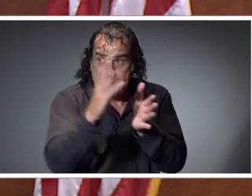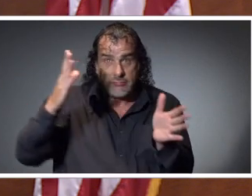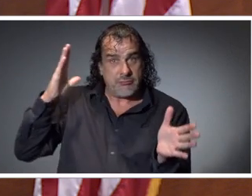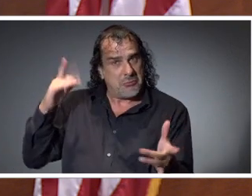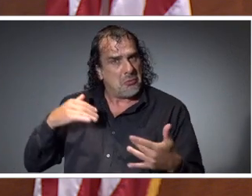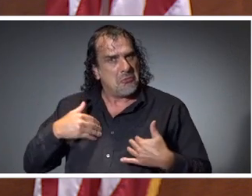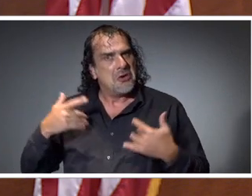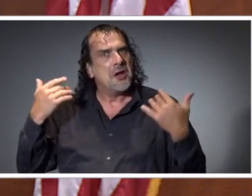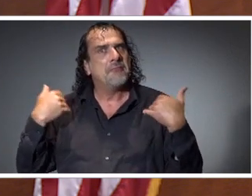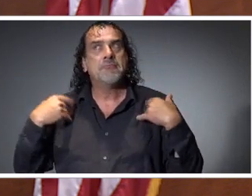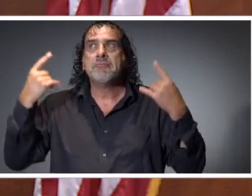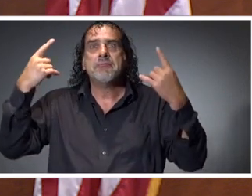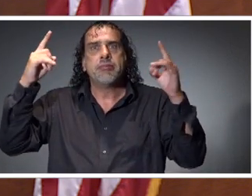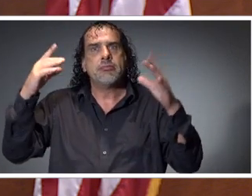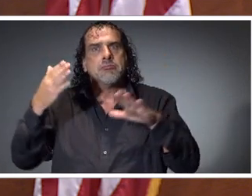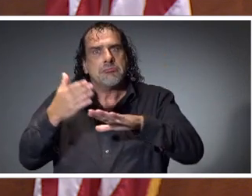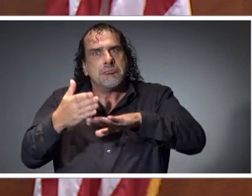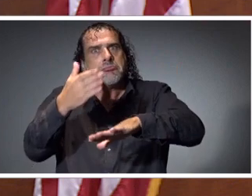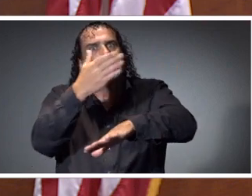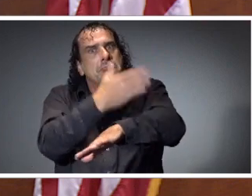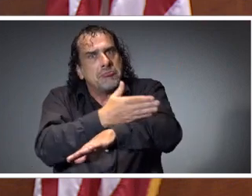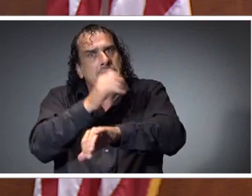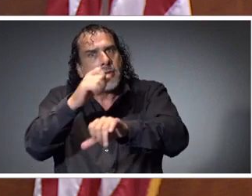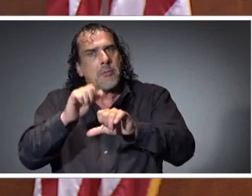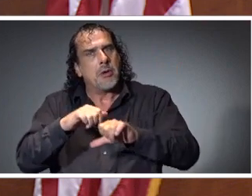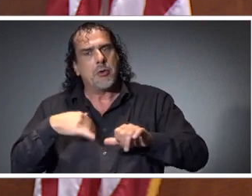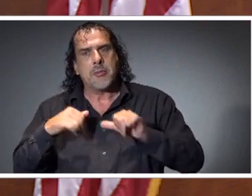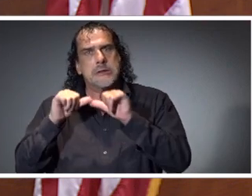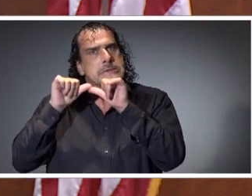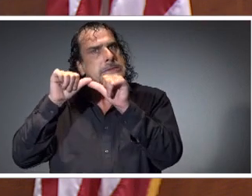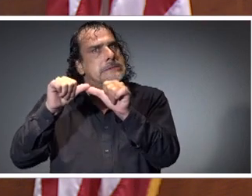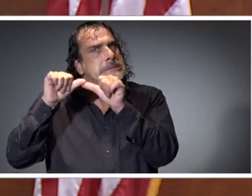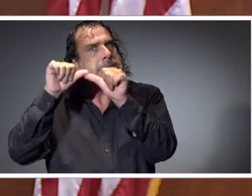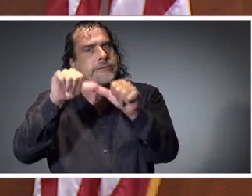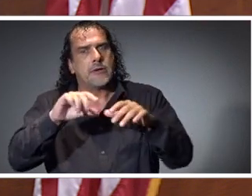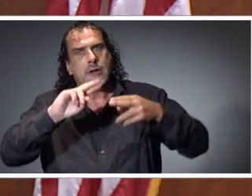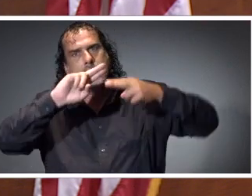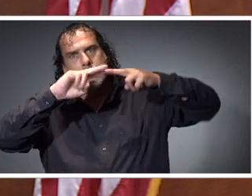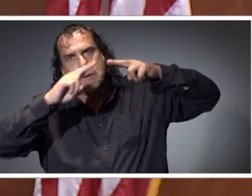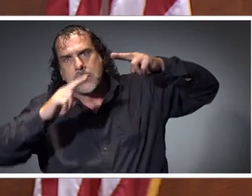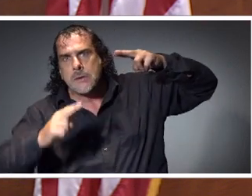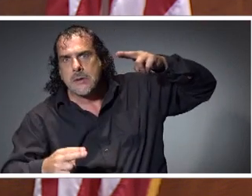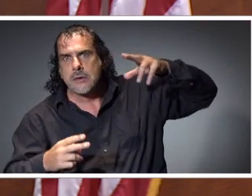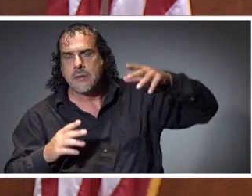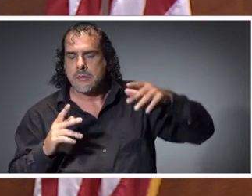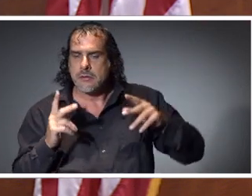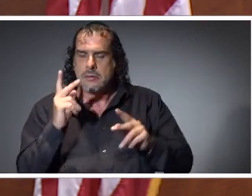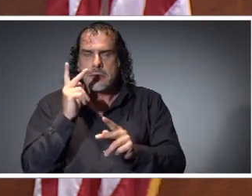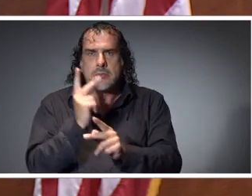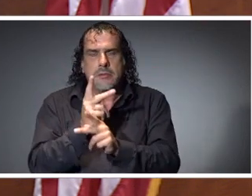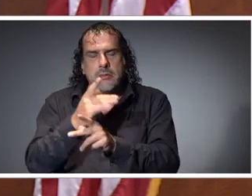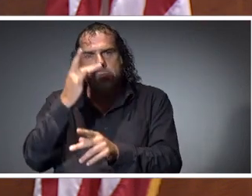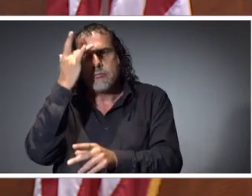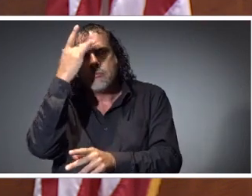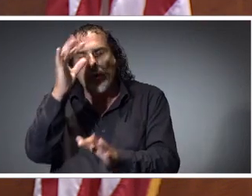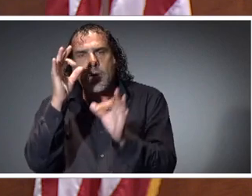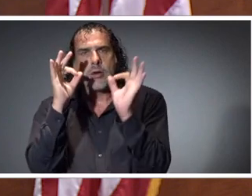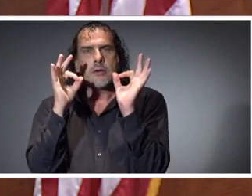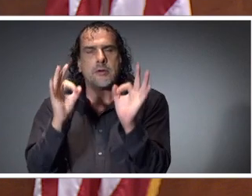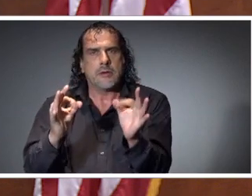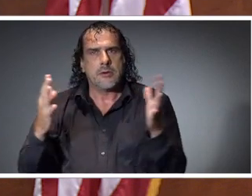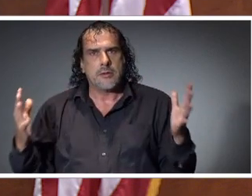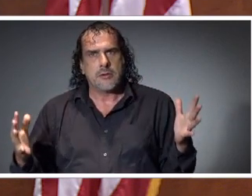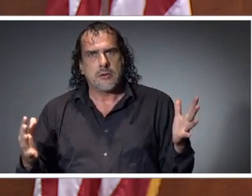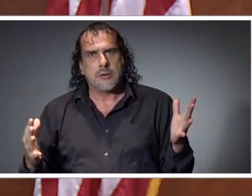it. But we've got to keep driving things down. We've got to keep using our head. We got to realize that if we do the